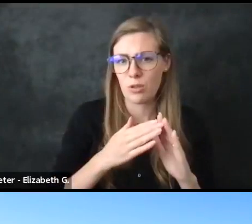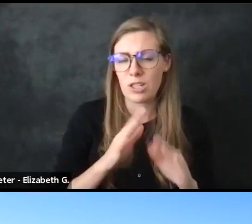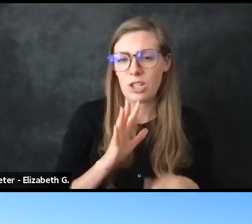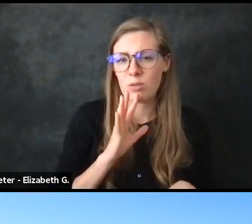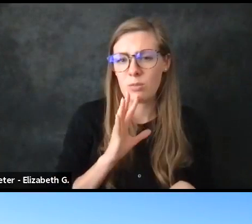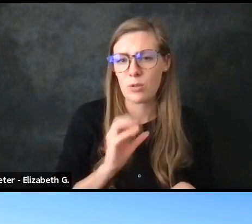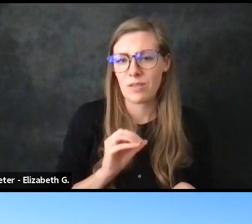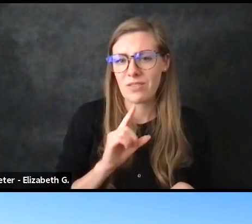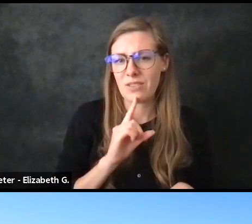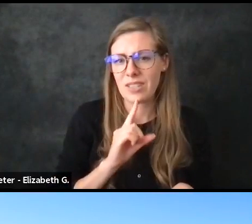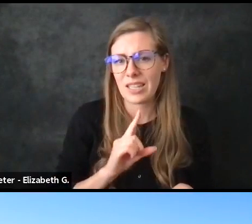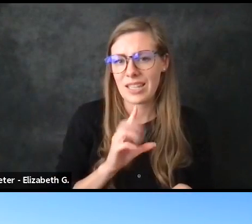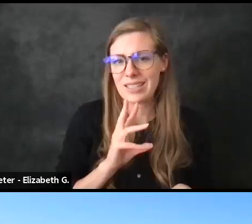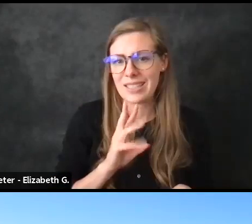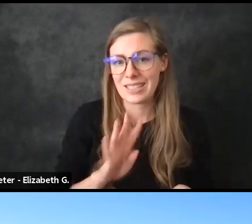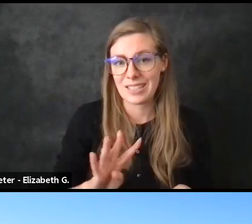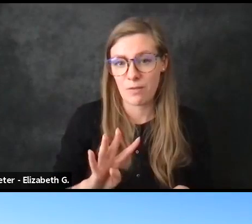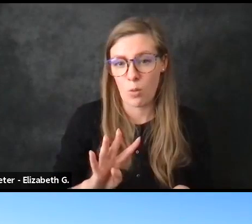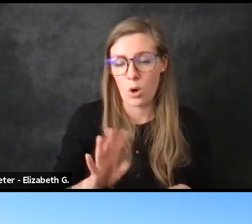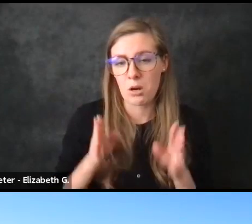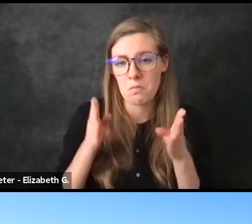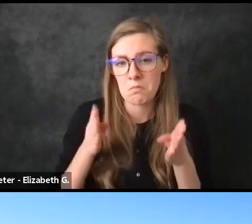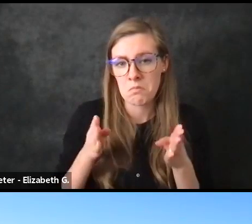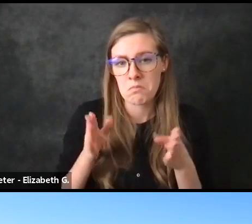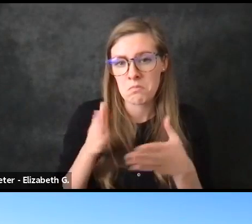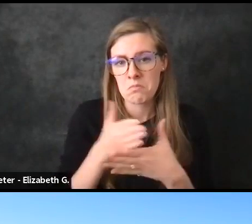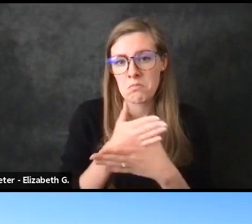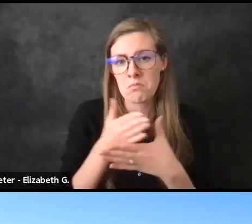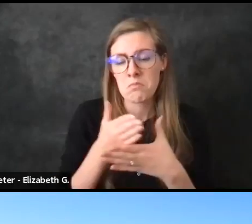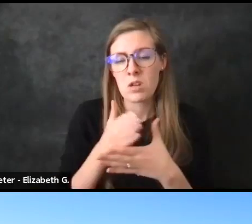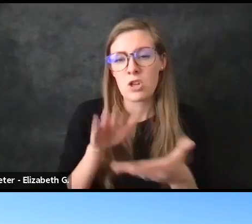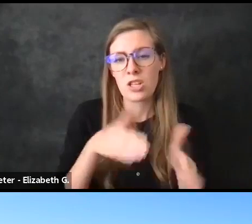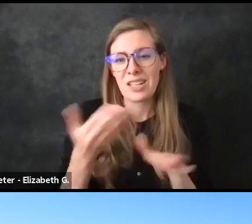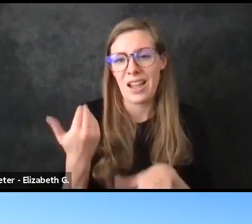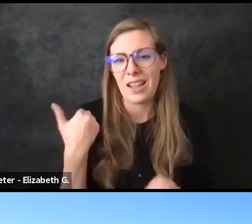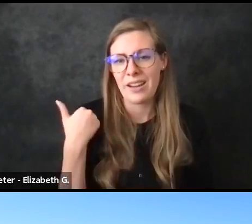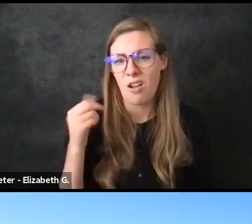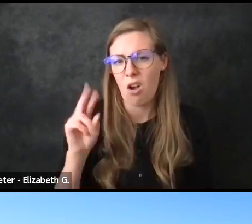and 64 who died on August 8th.